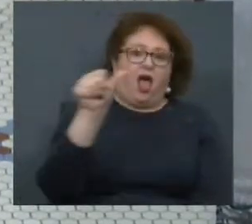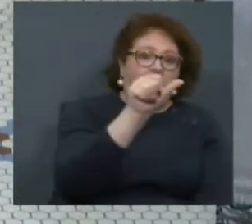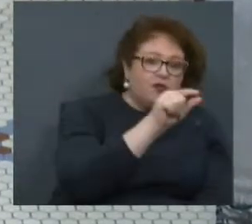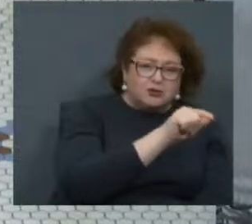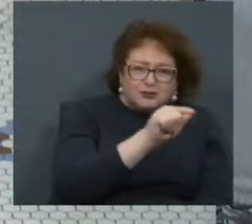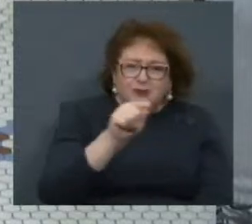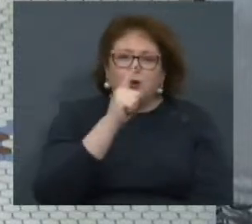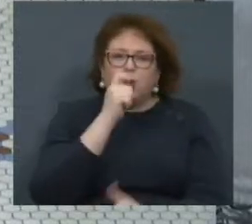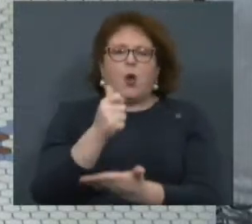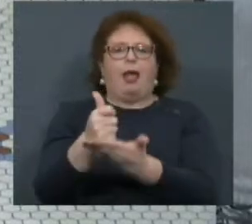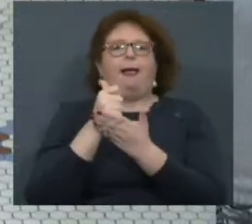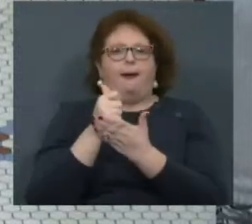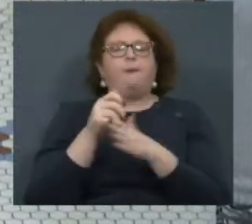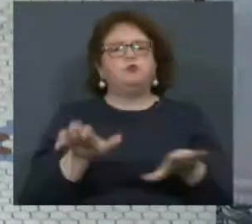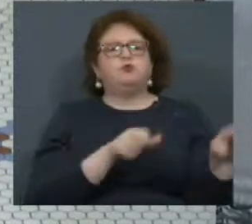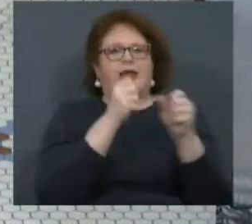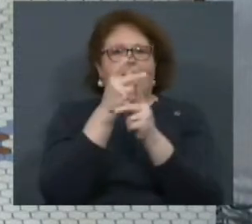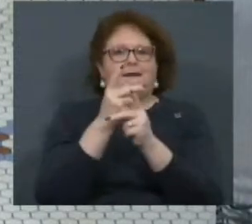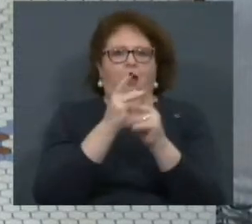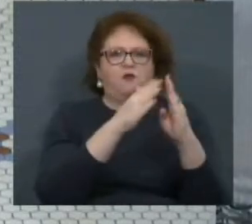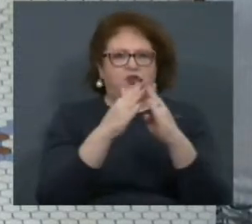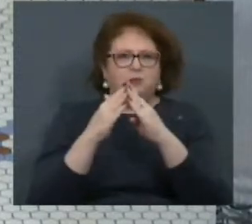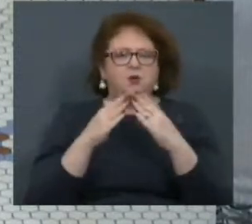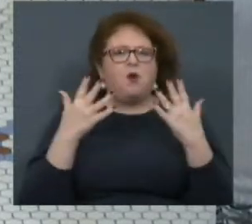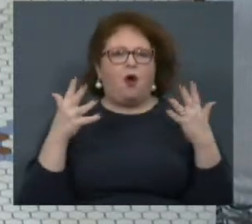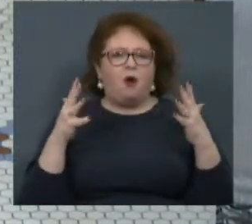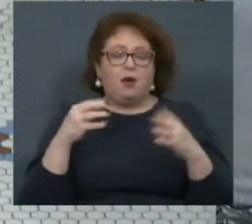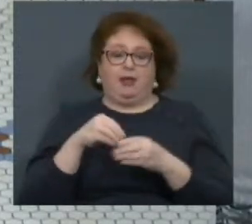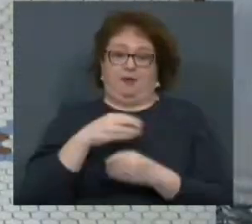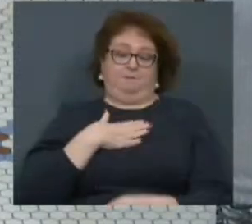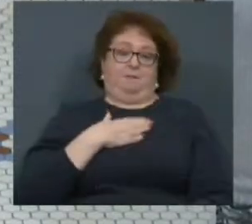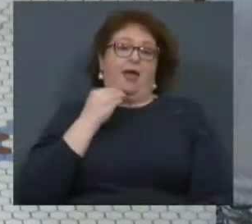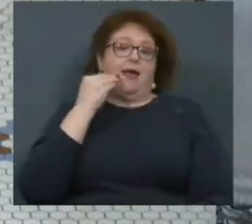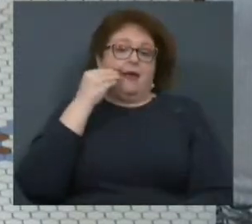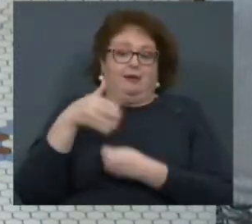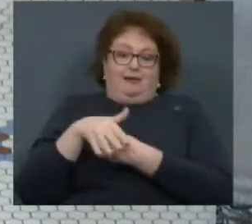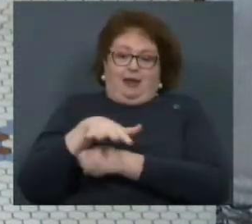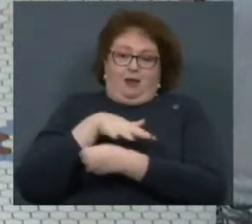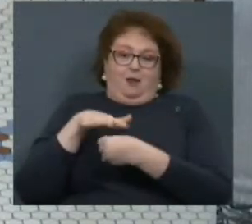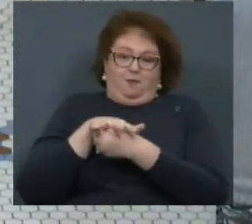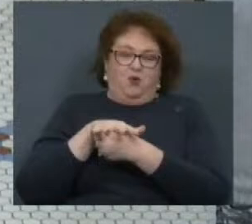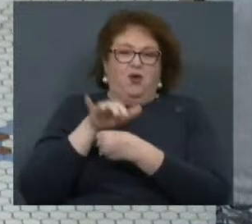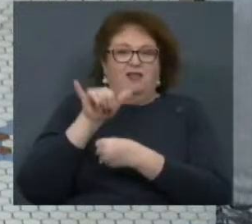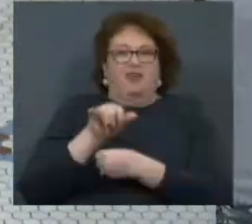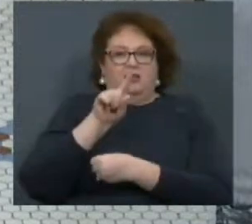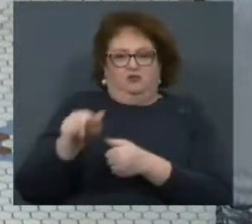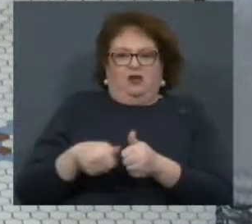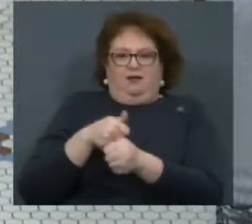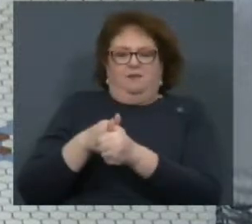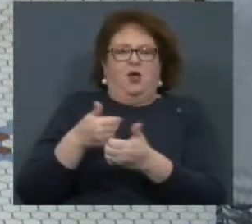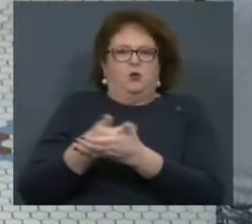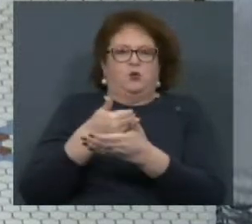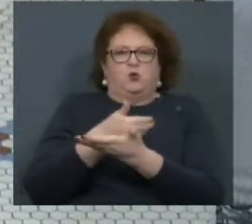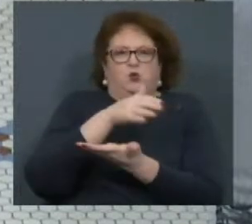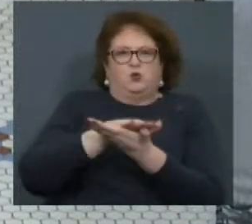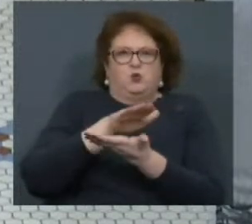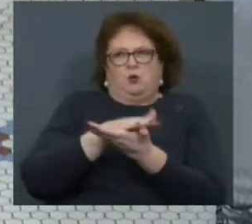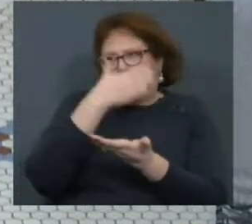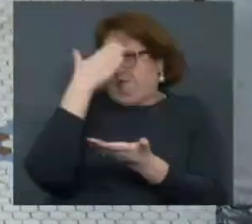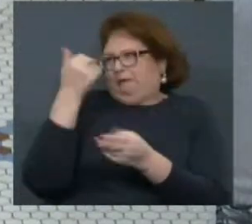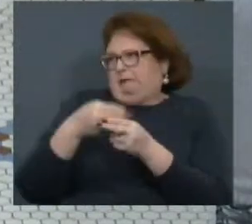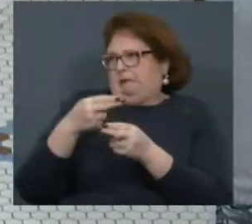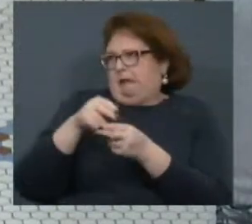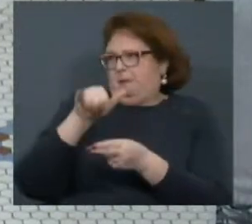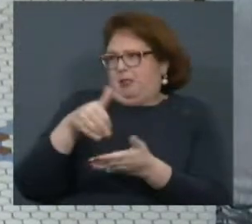already. For example, in my neighborhood, which is the neighborhood right behind the new school, I forget what the name of it